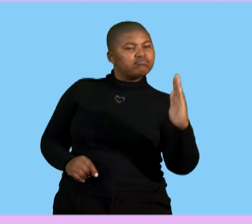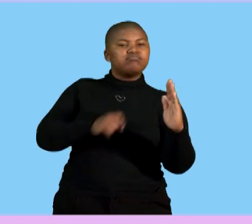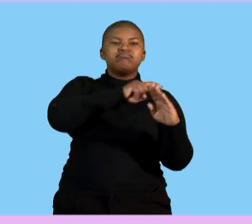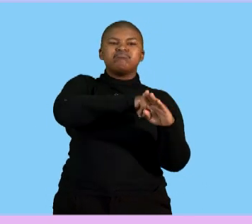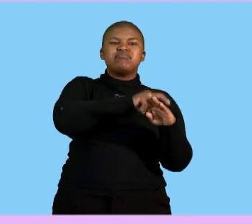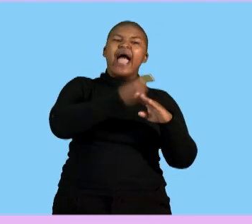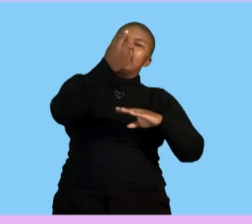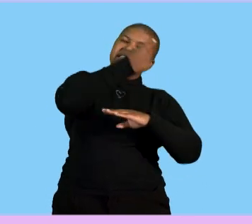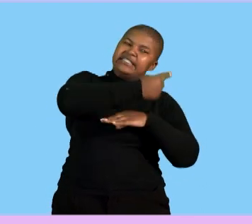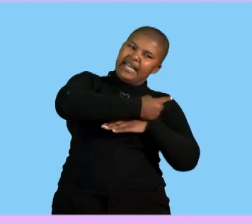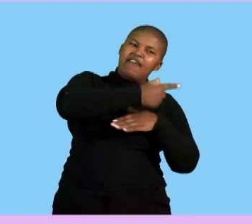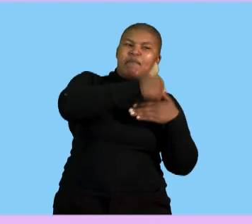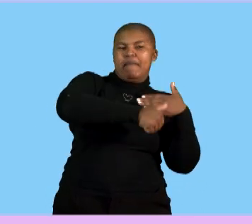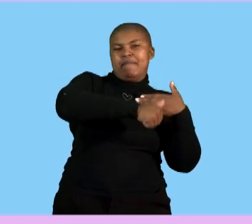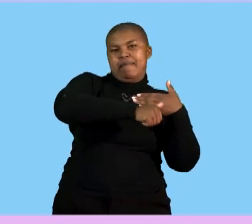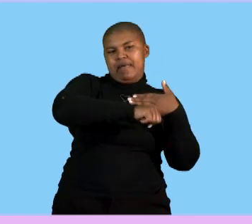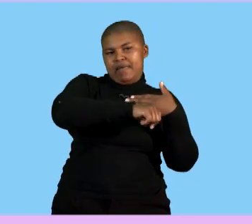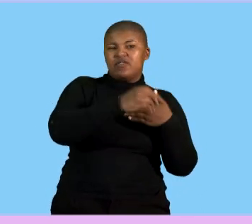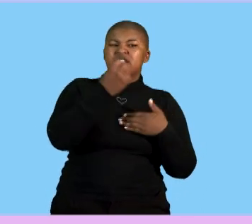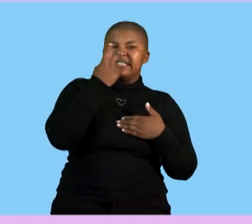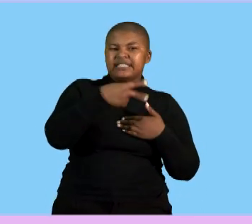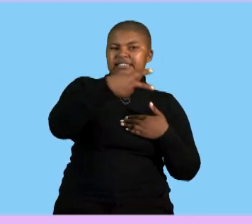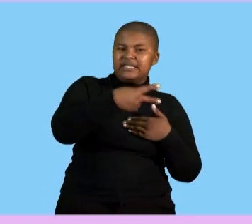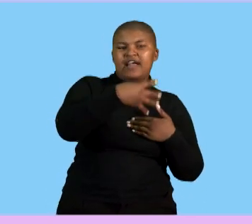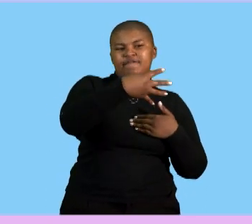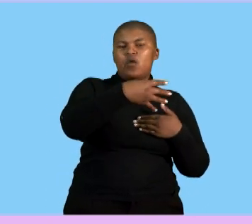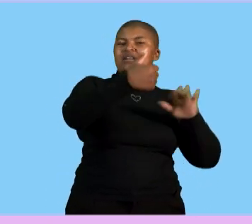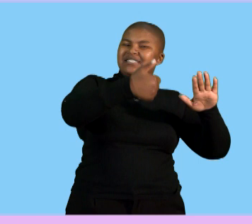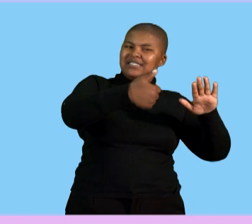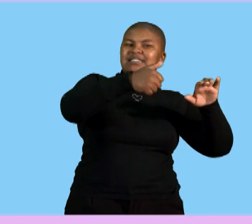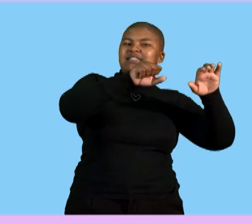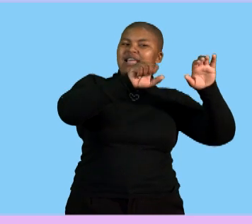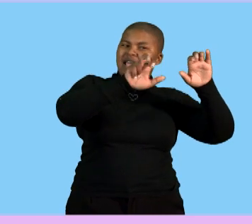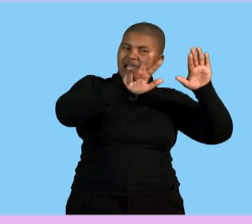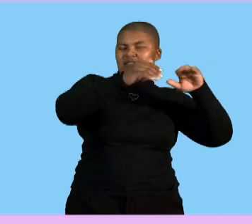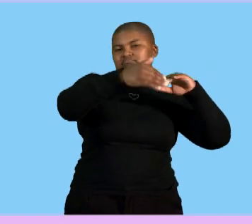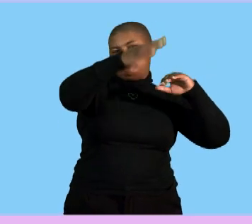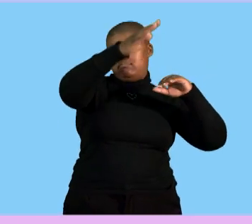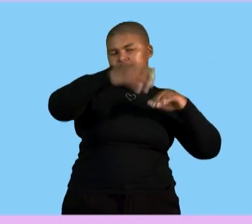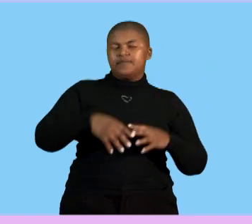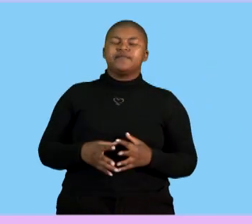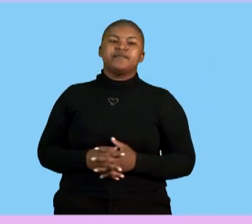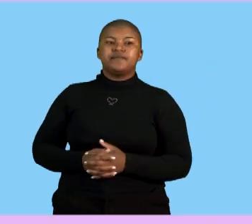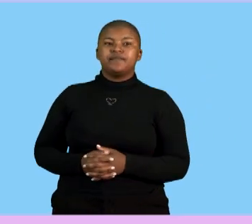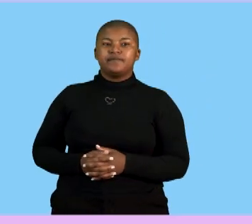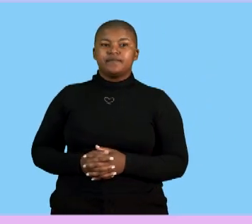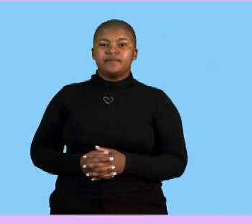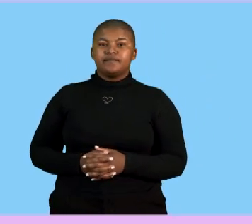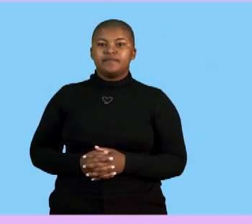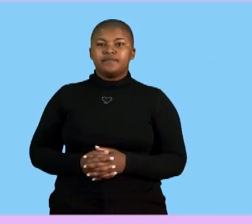days of October, and they numbered it: the second day, the fourth day, the sixth day,